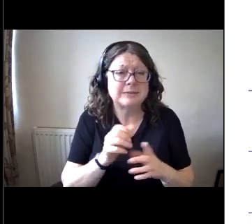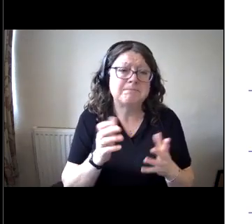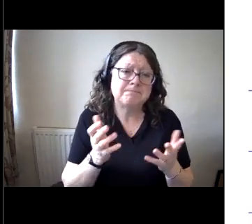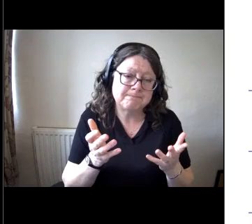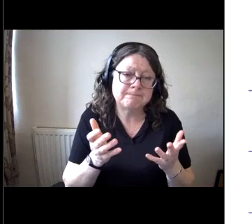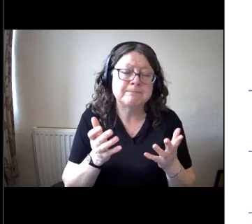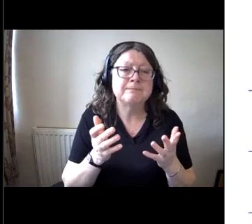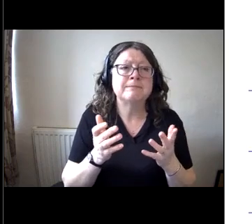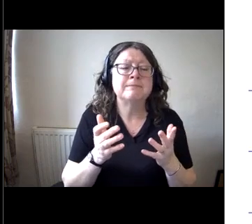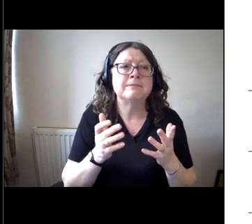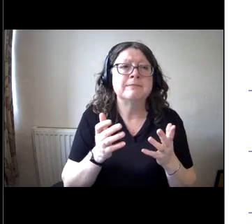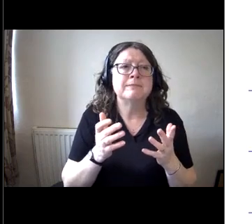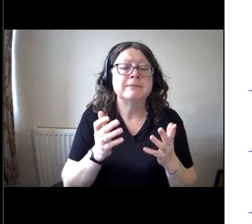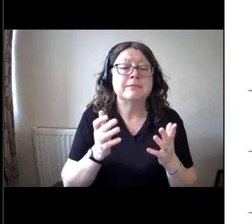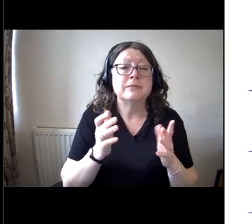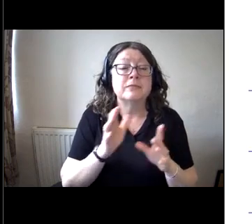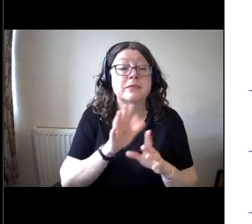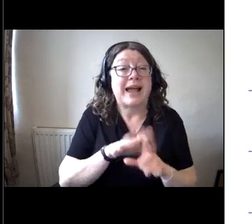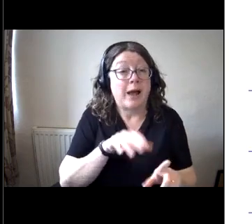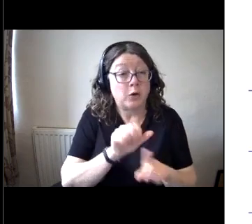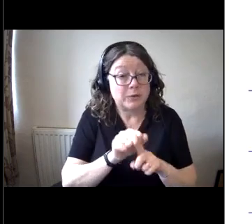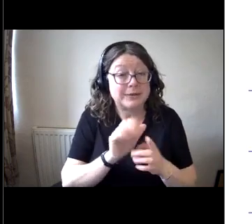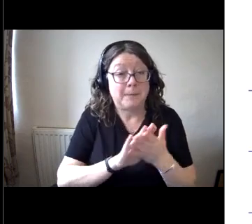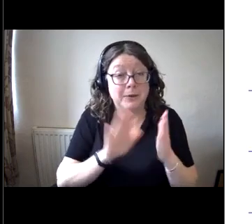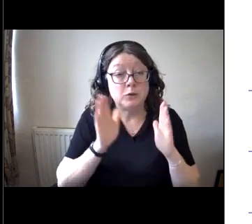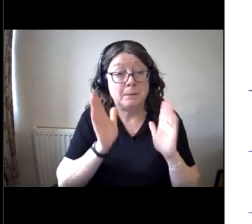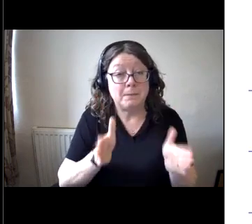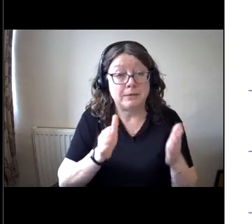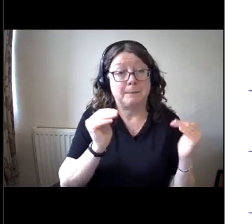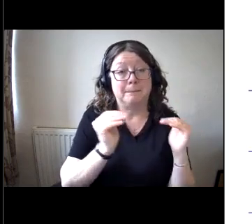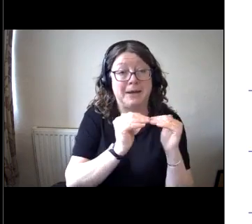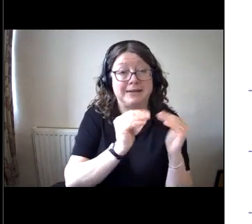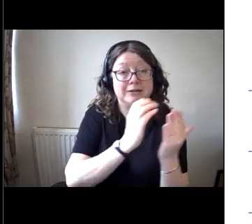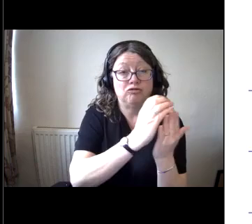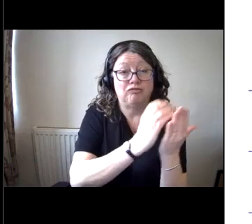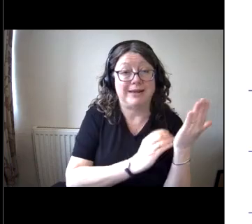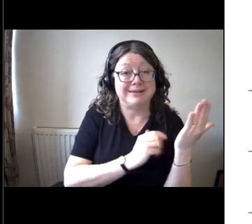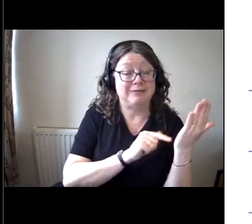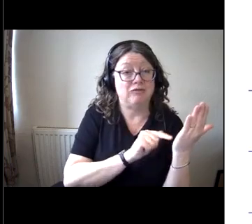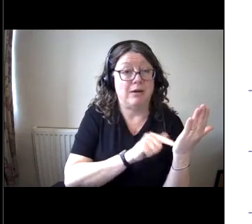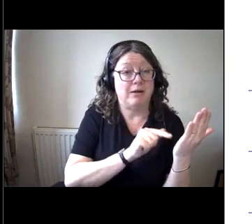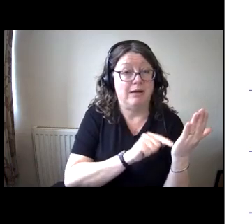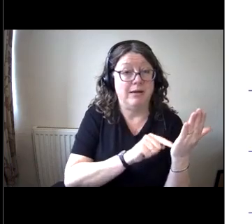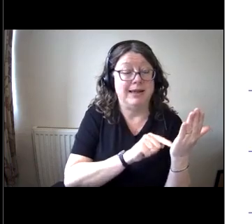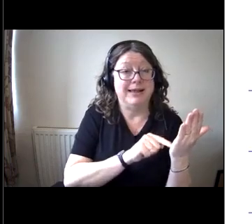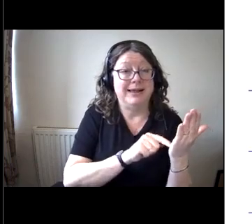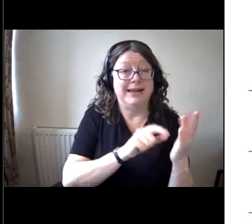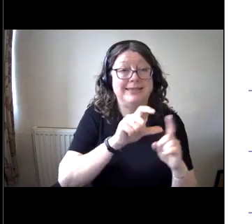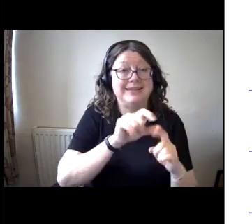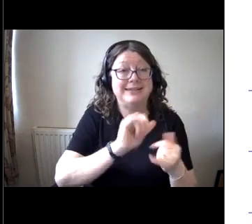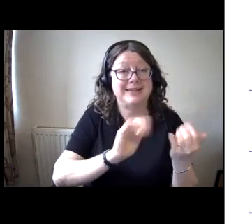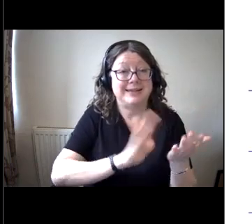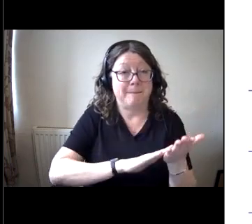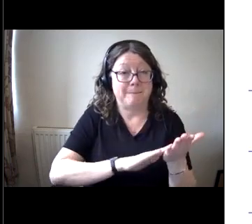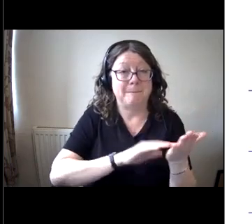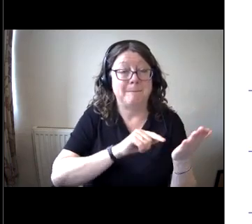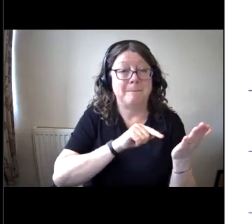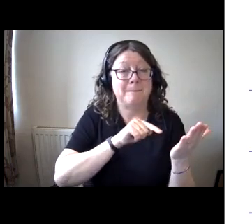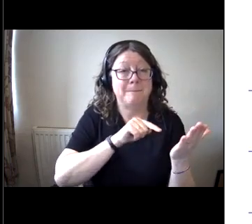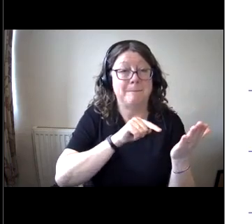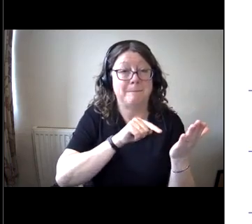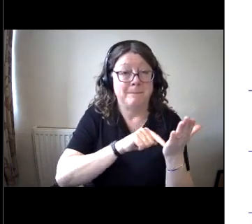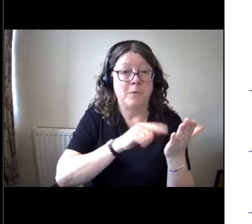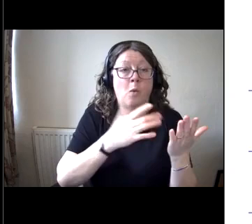have to have met a criteria that is set out in the diagnostic manual. So the current diagnostic manuals are the